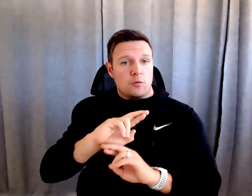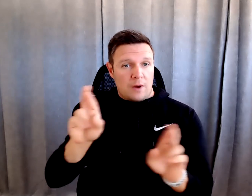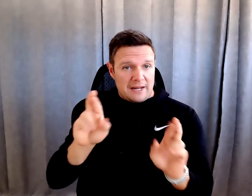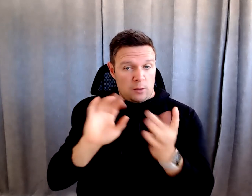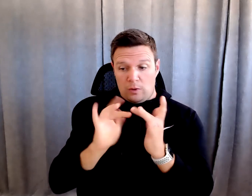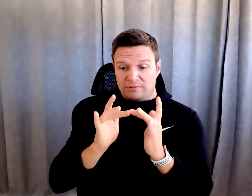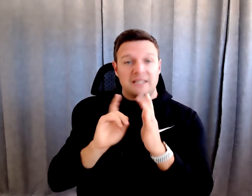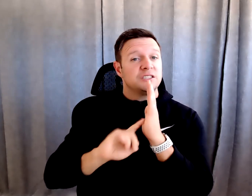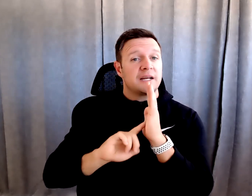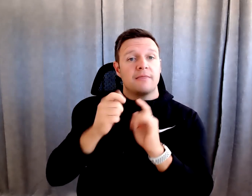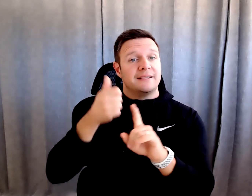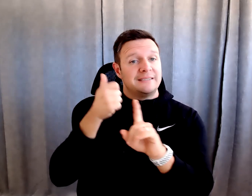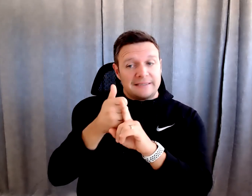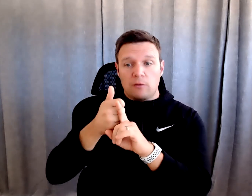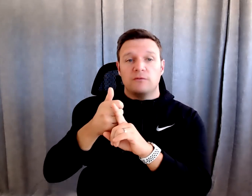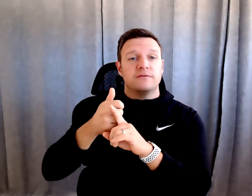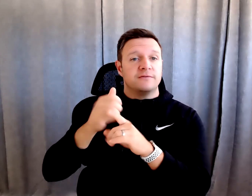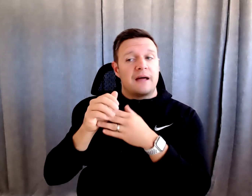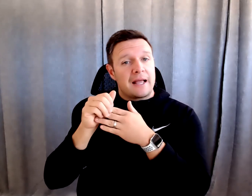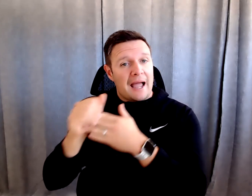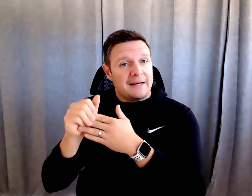that self-guided presentation if you haven't already.